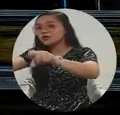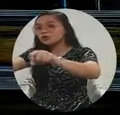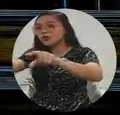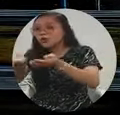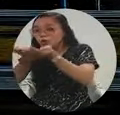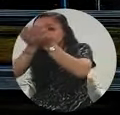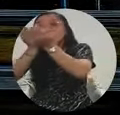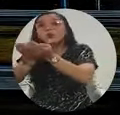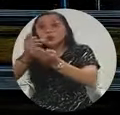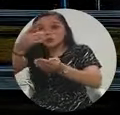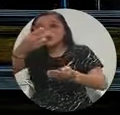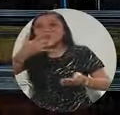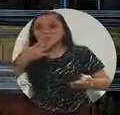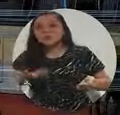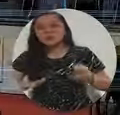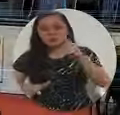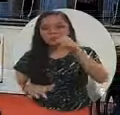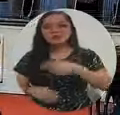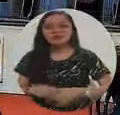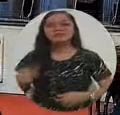Kandingan.